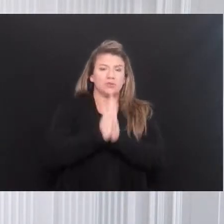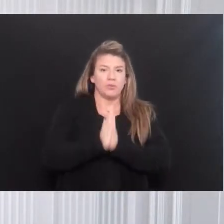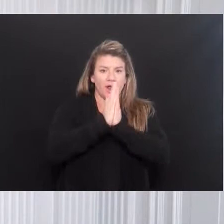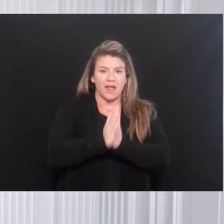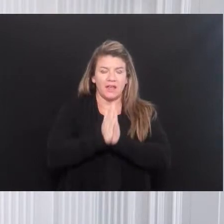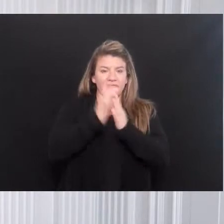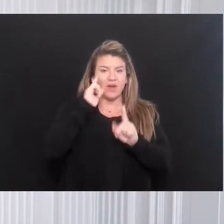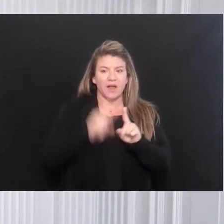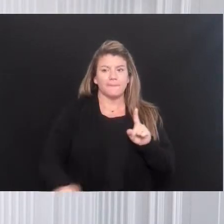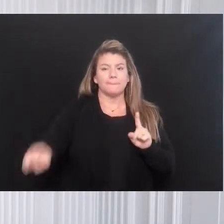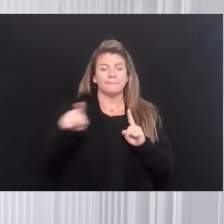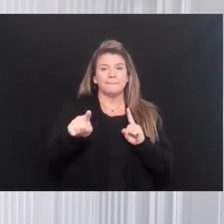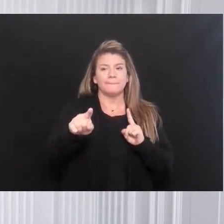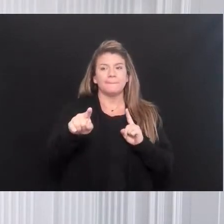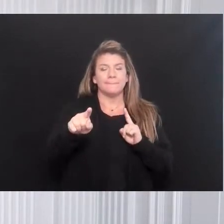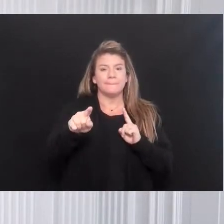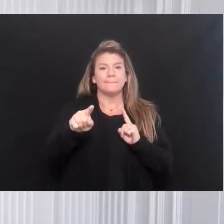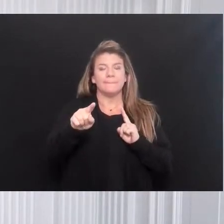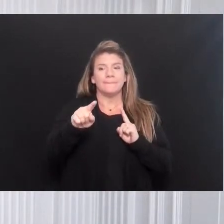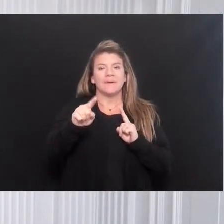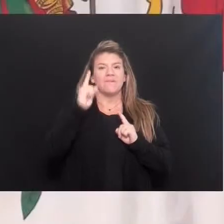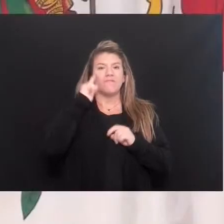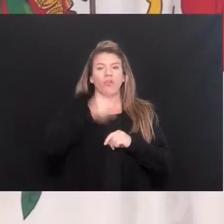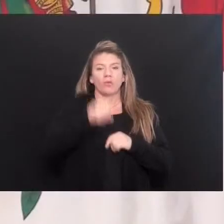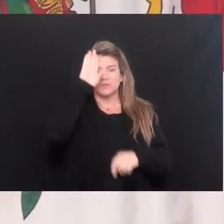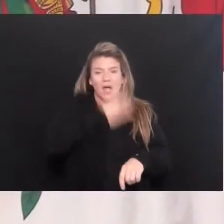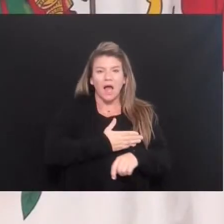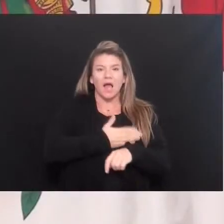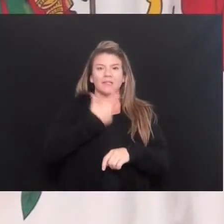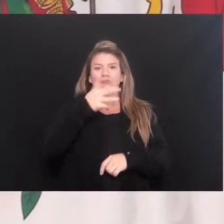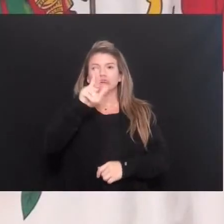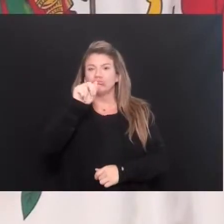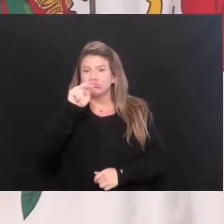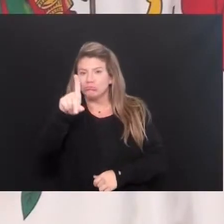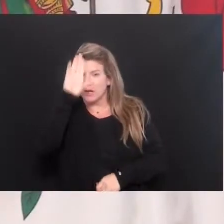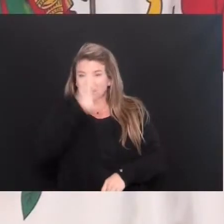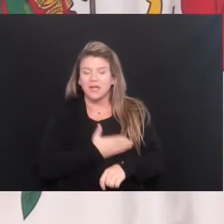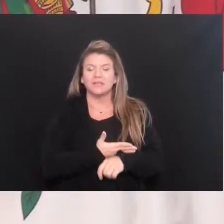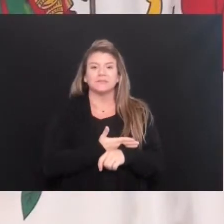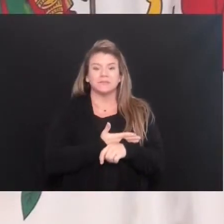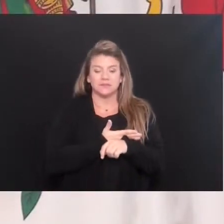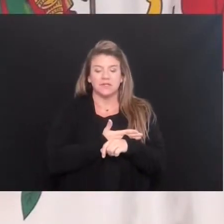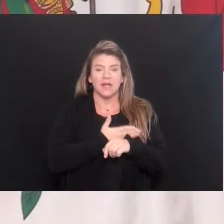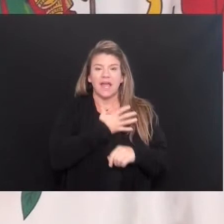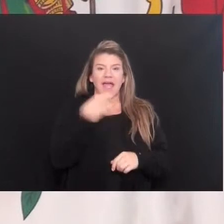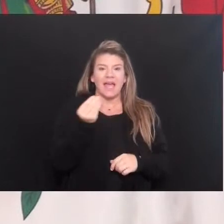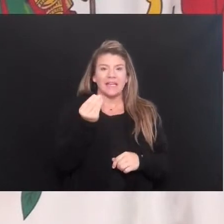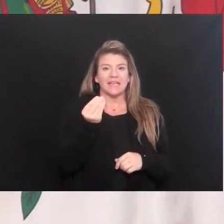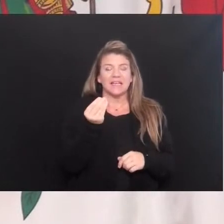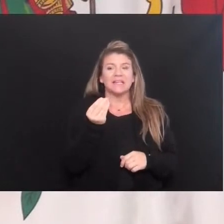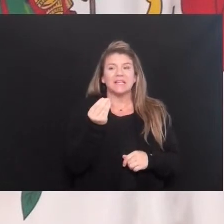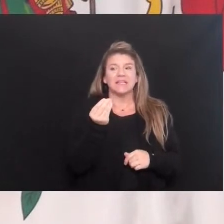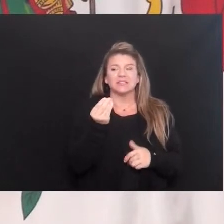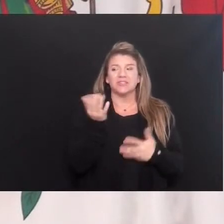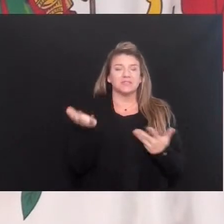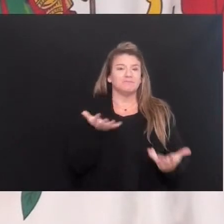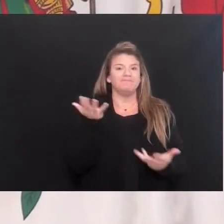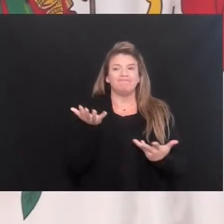way, and especially those sons and grandsons, and just oh